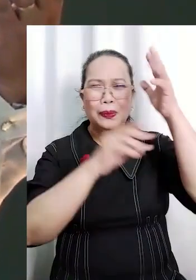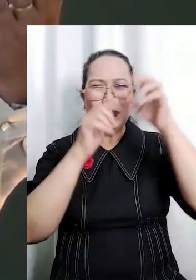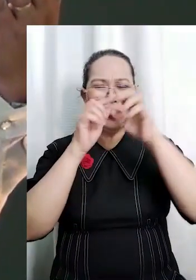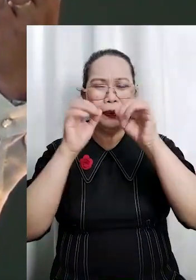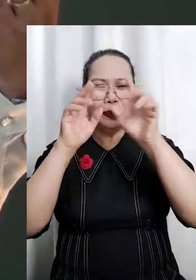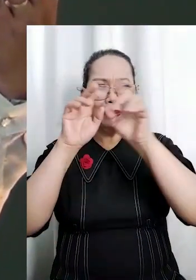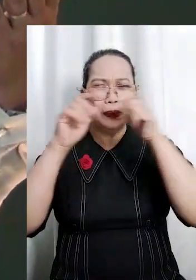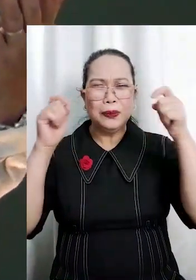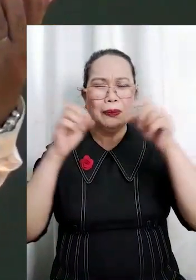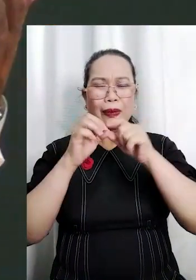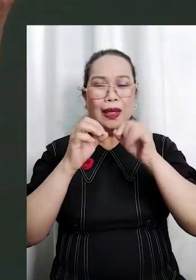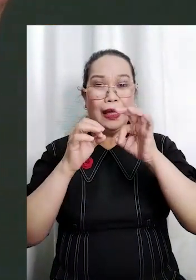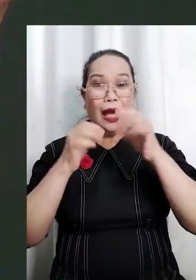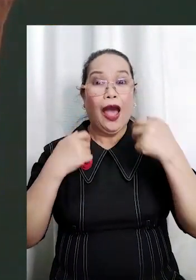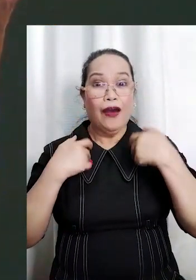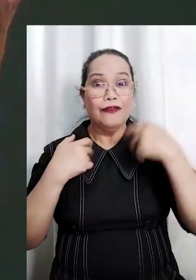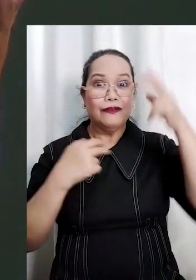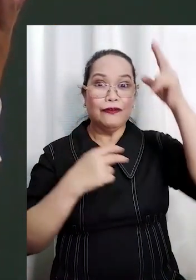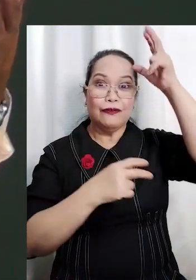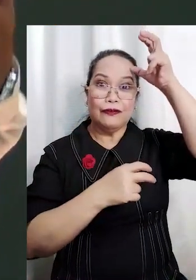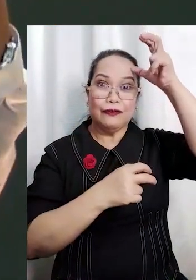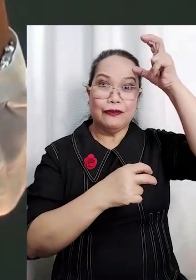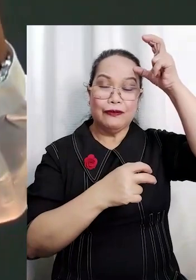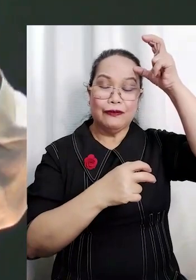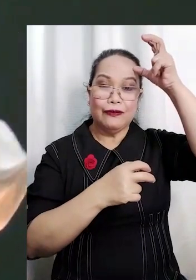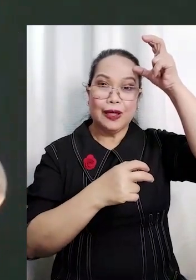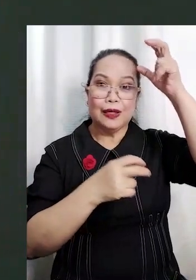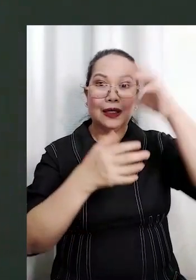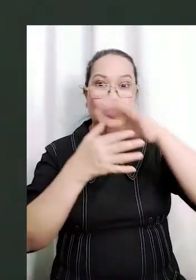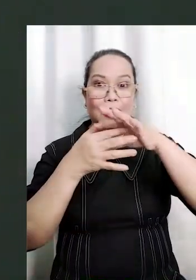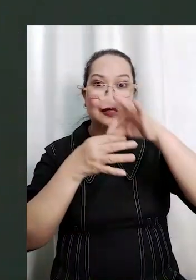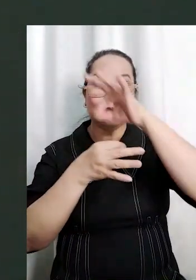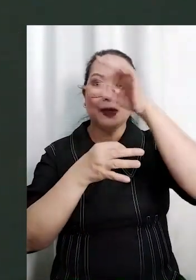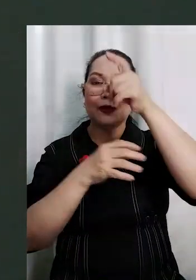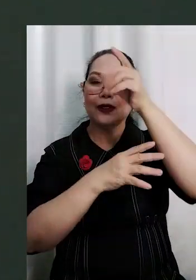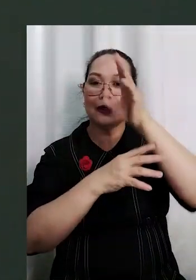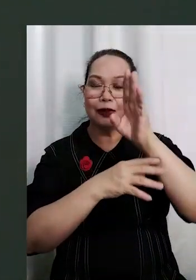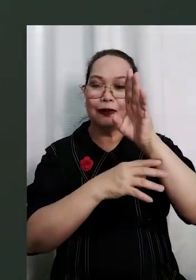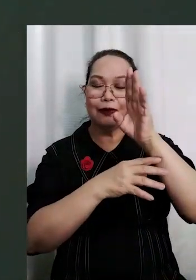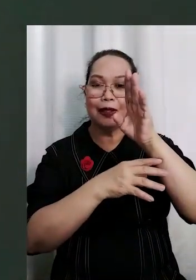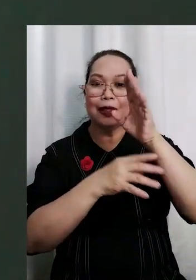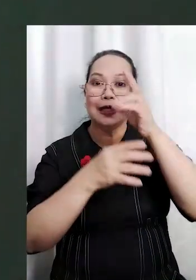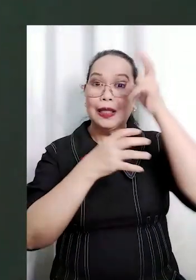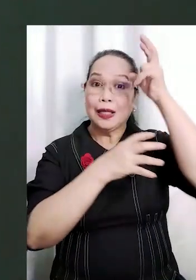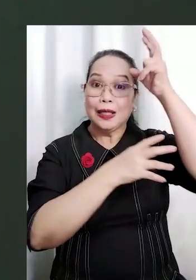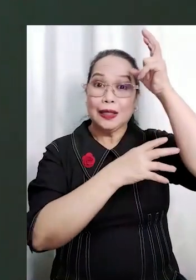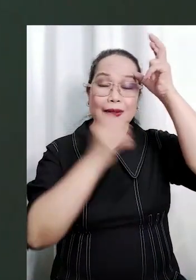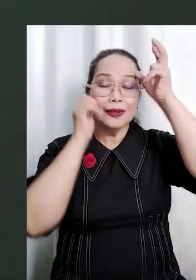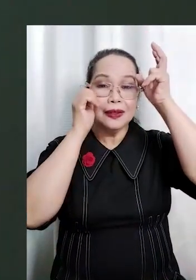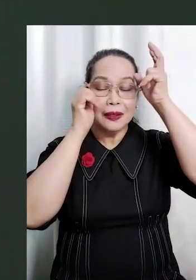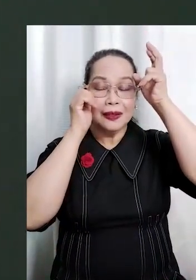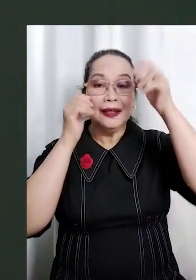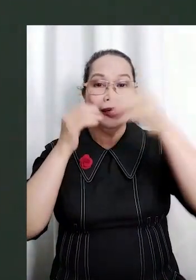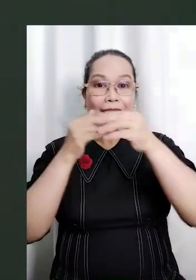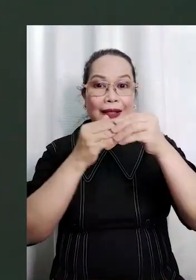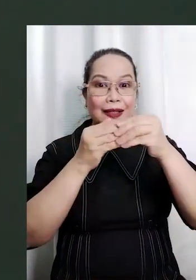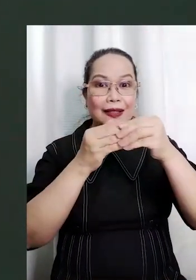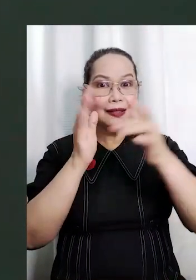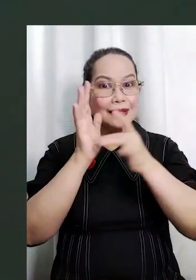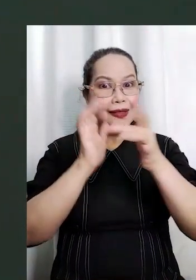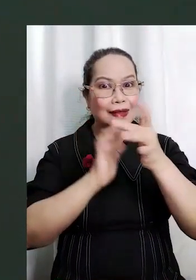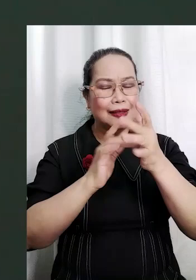of God and the devil. The Spirit led Jesus to the wilderness. In other